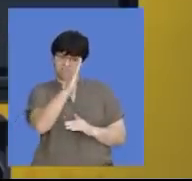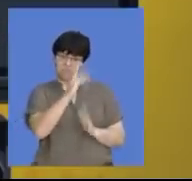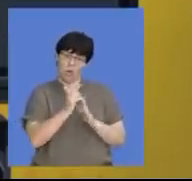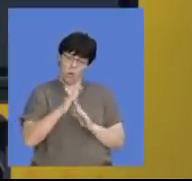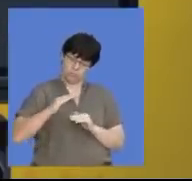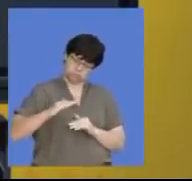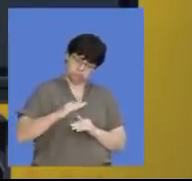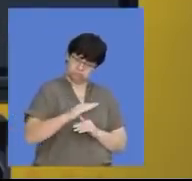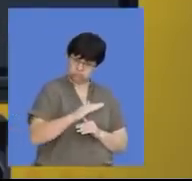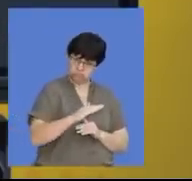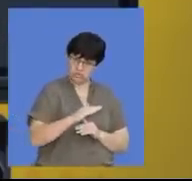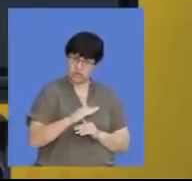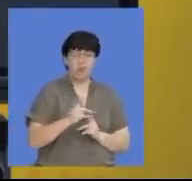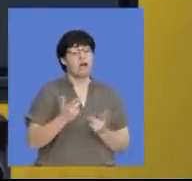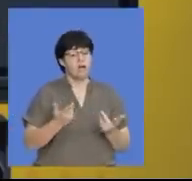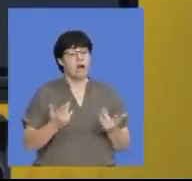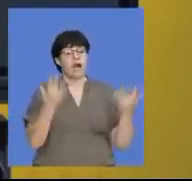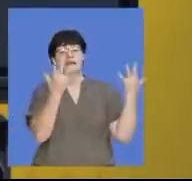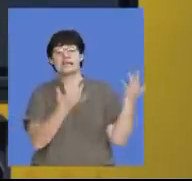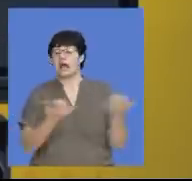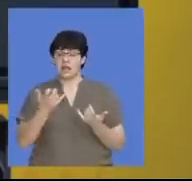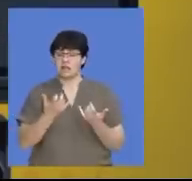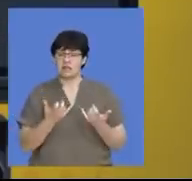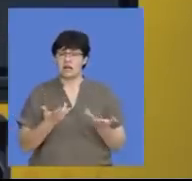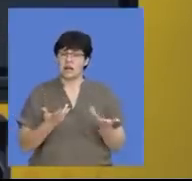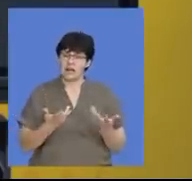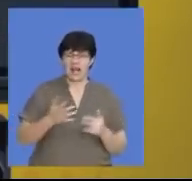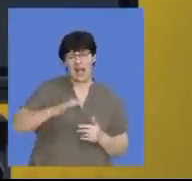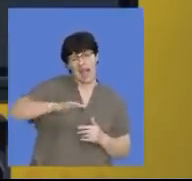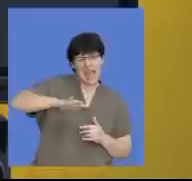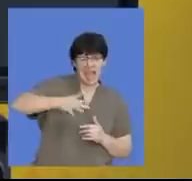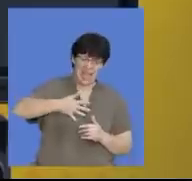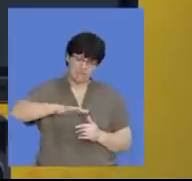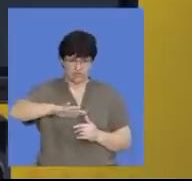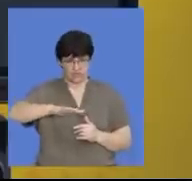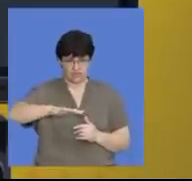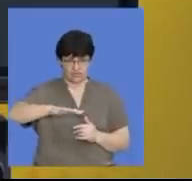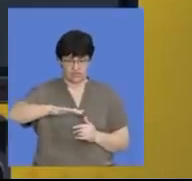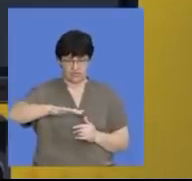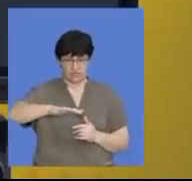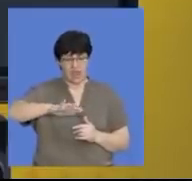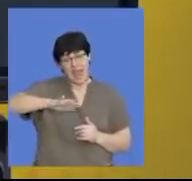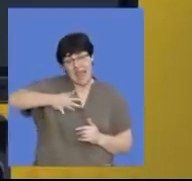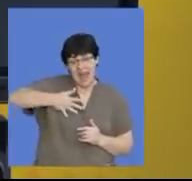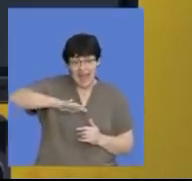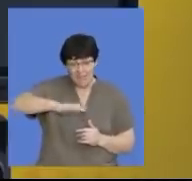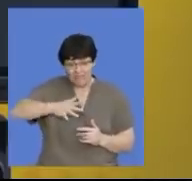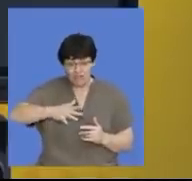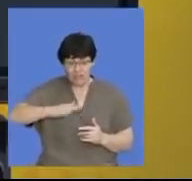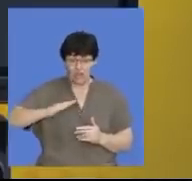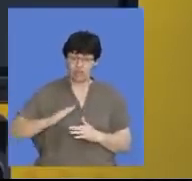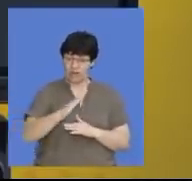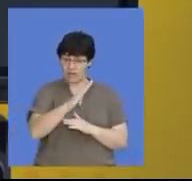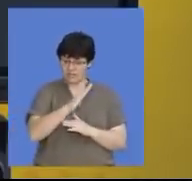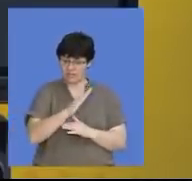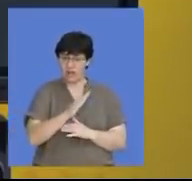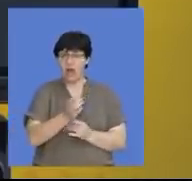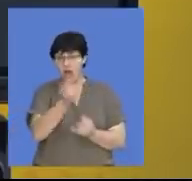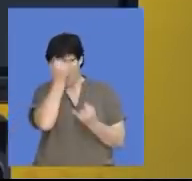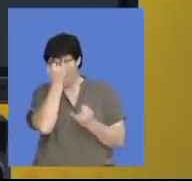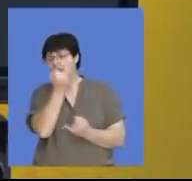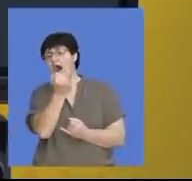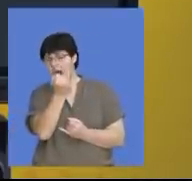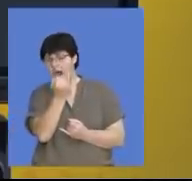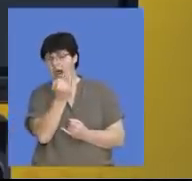how gentle, we are actually calculating the average gradient. The average gradient gives us an idea of